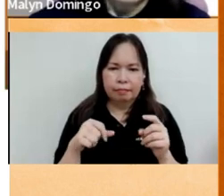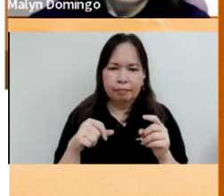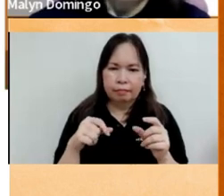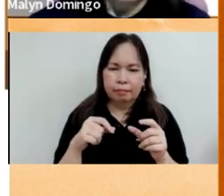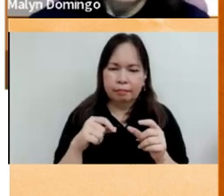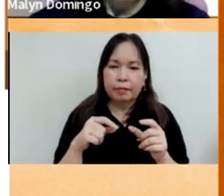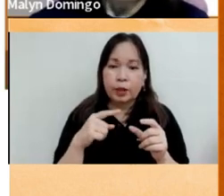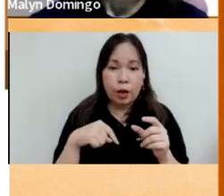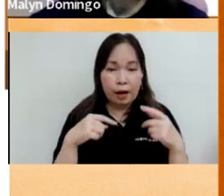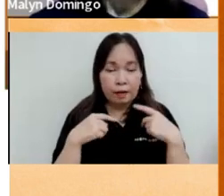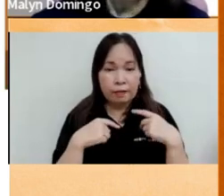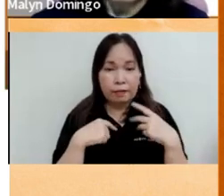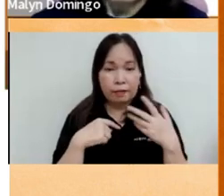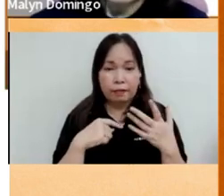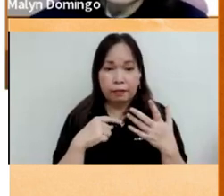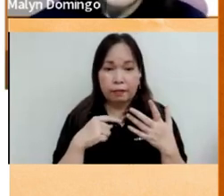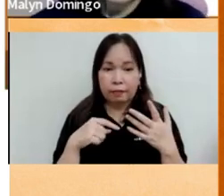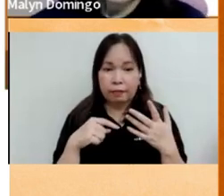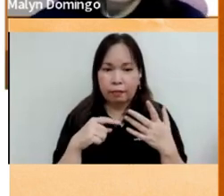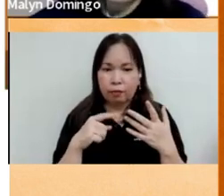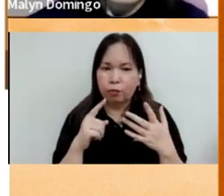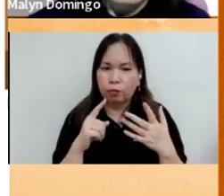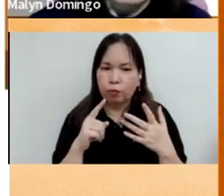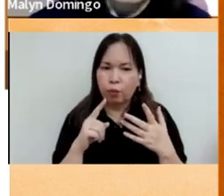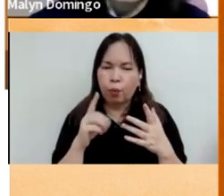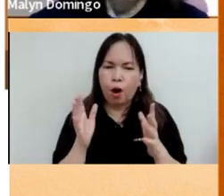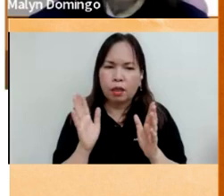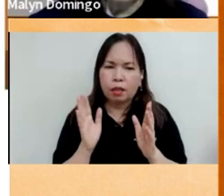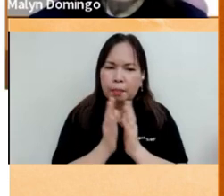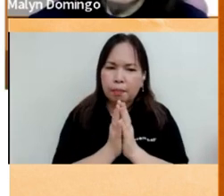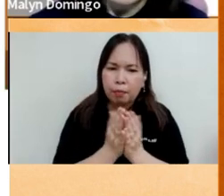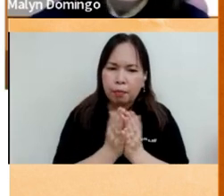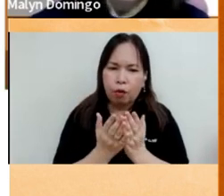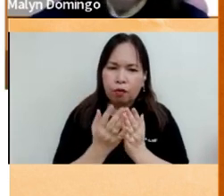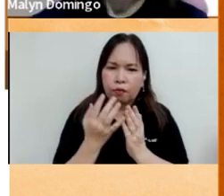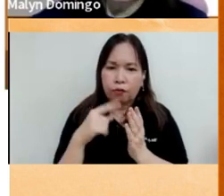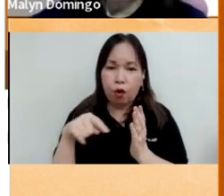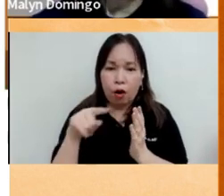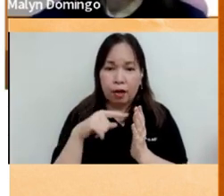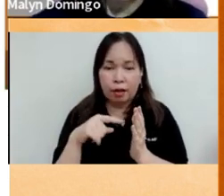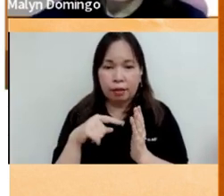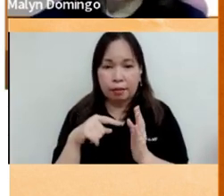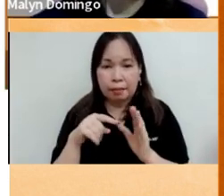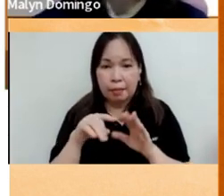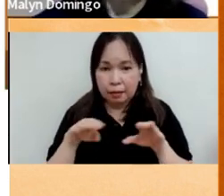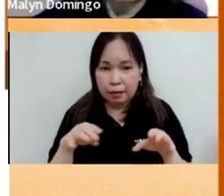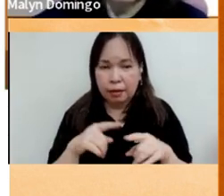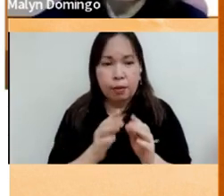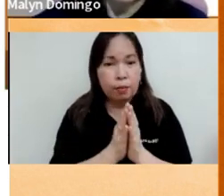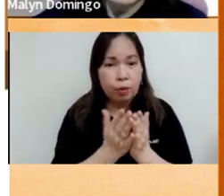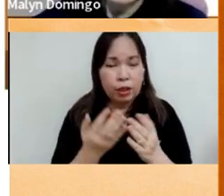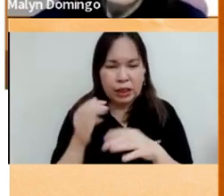and a corresponding workbook for the child. The workbook is in English, although it's been translated to